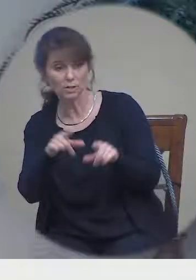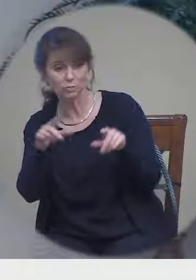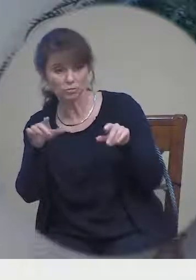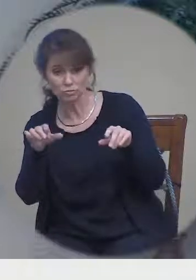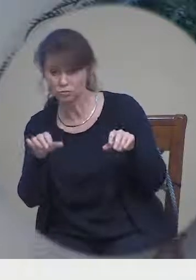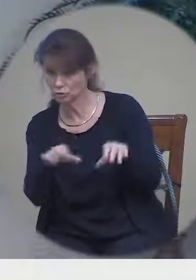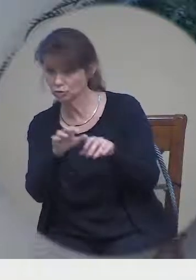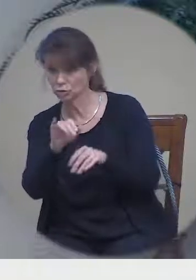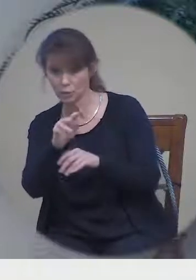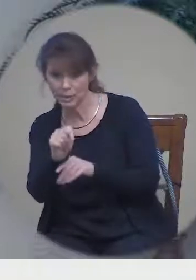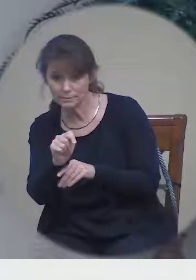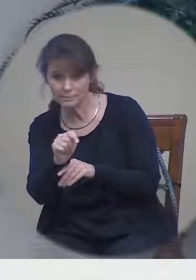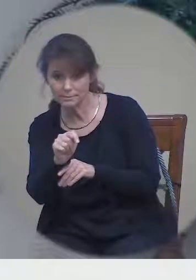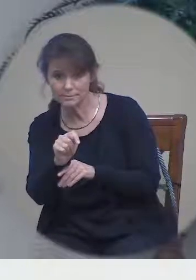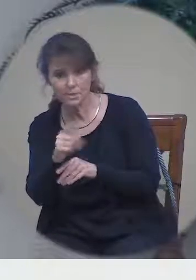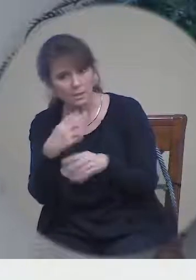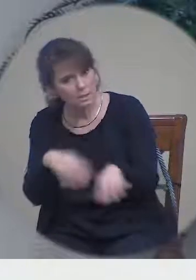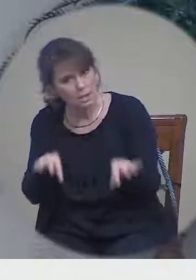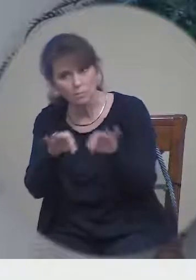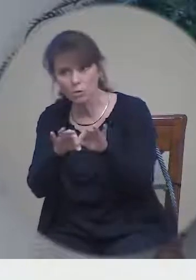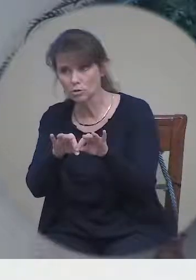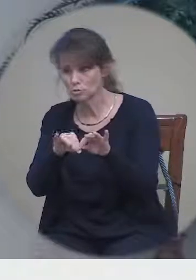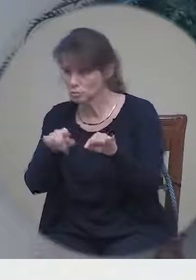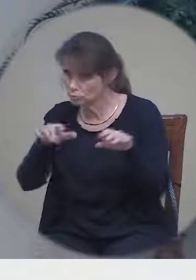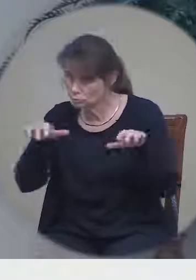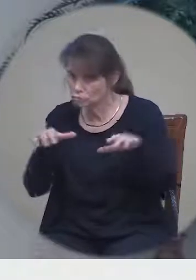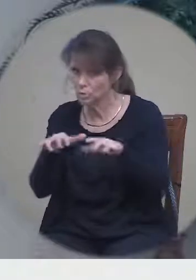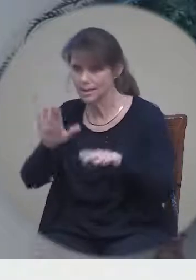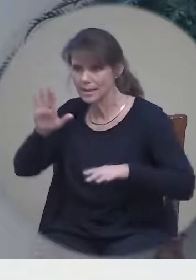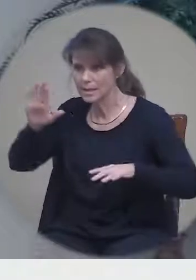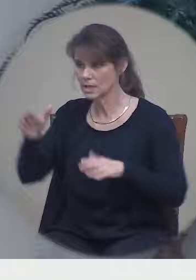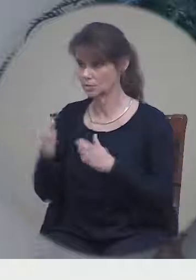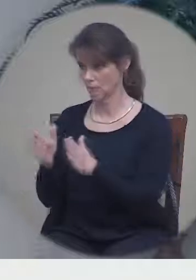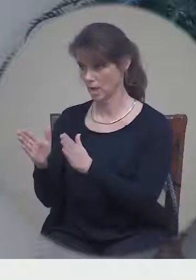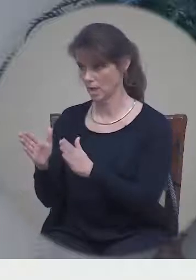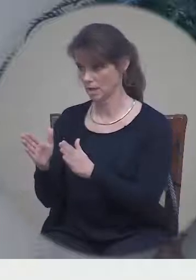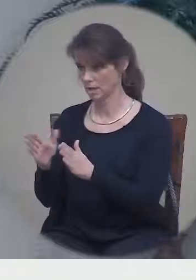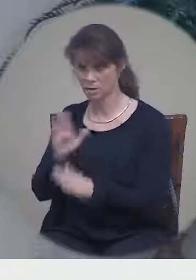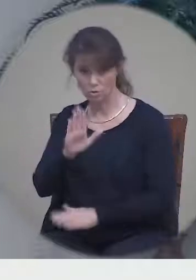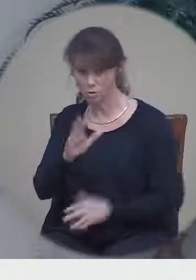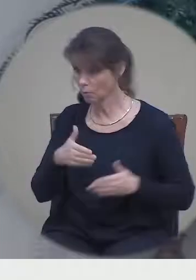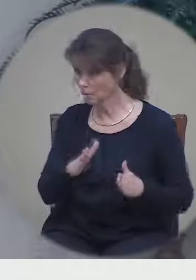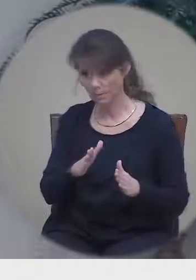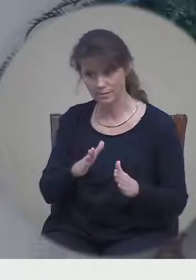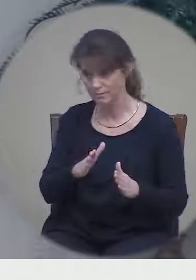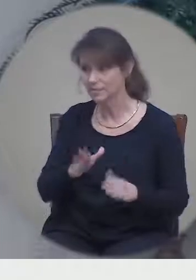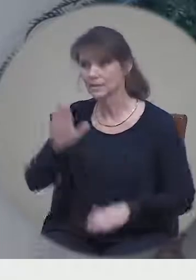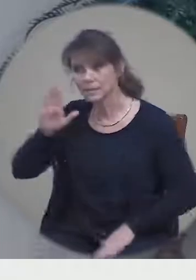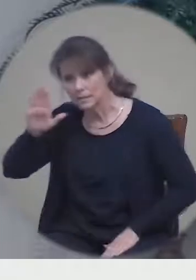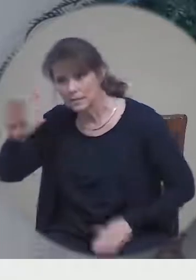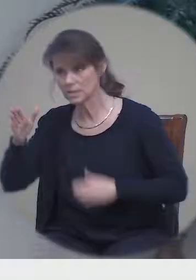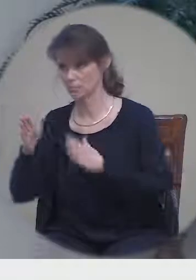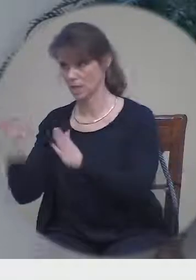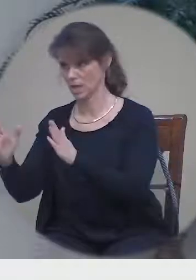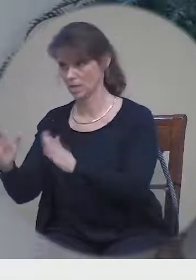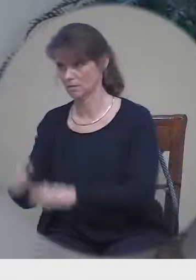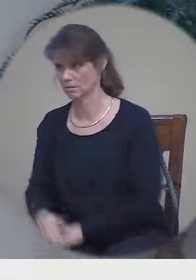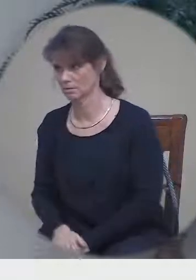your way, his way. Fearful people at the base of the mountain. Moses said to the Lord, he